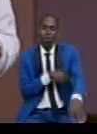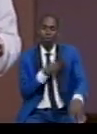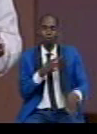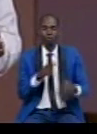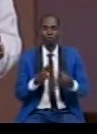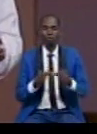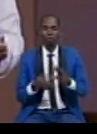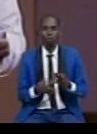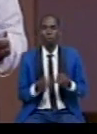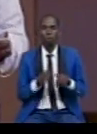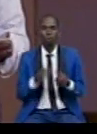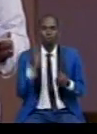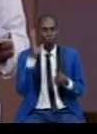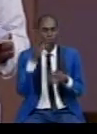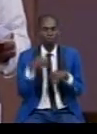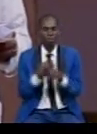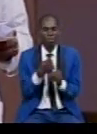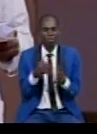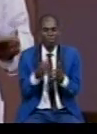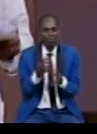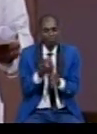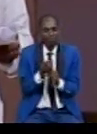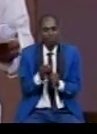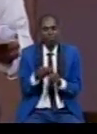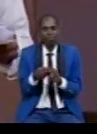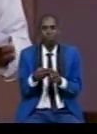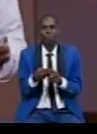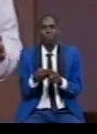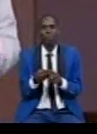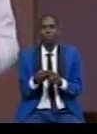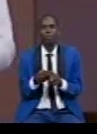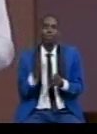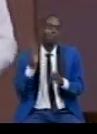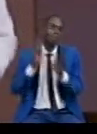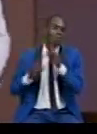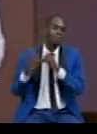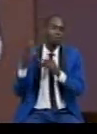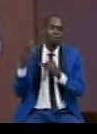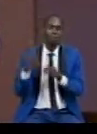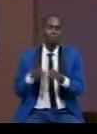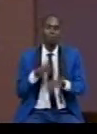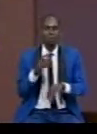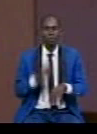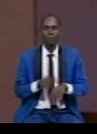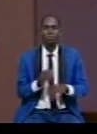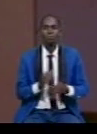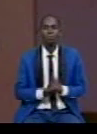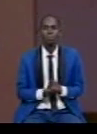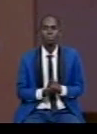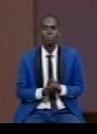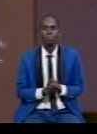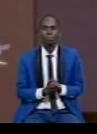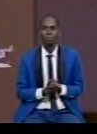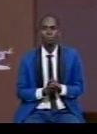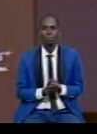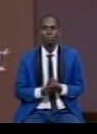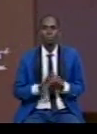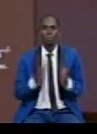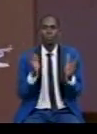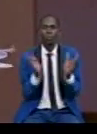tell, but she will cut it short for us. History of a long time. I think she will tell her story herself. Praise